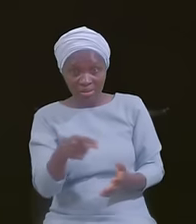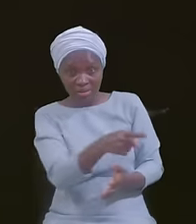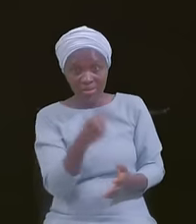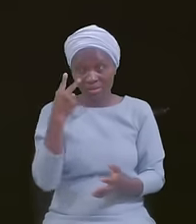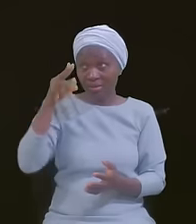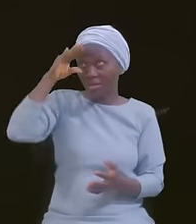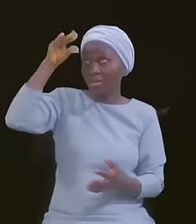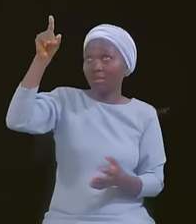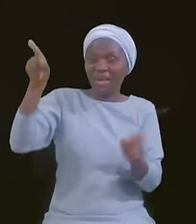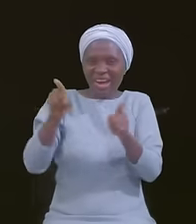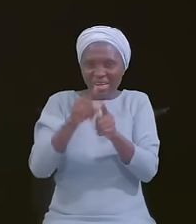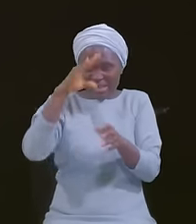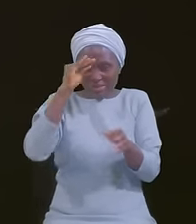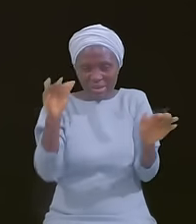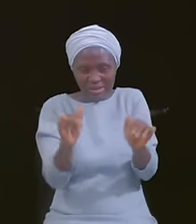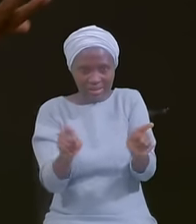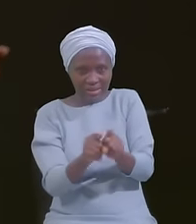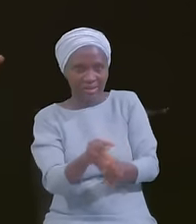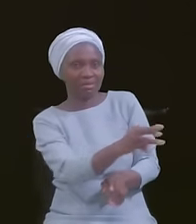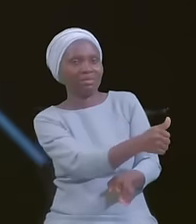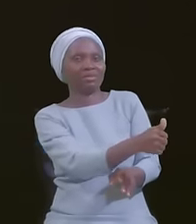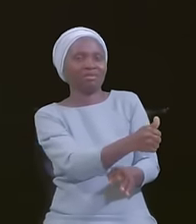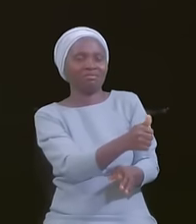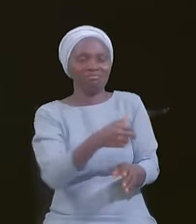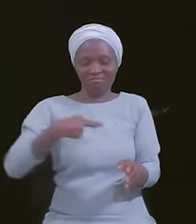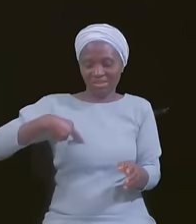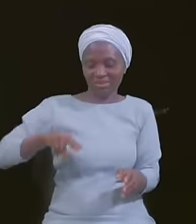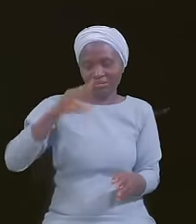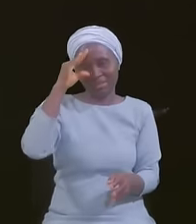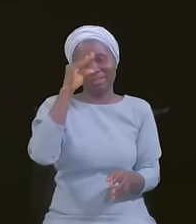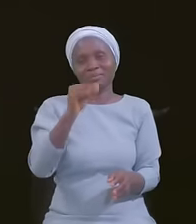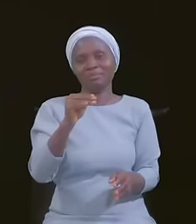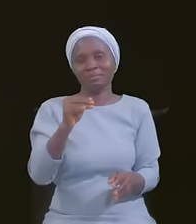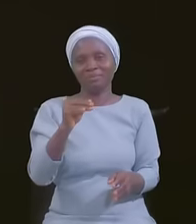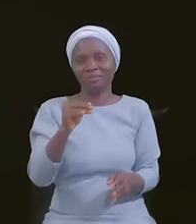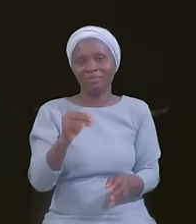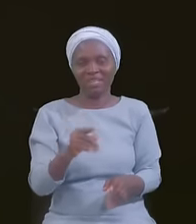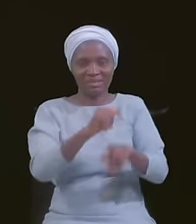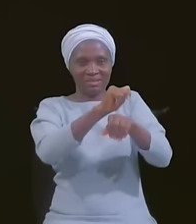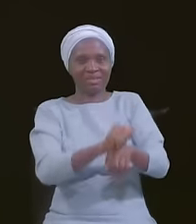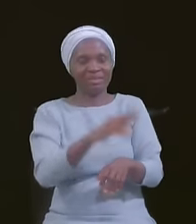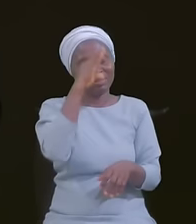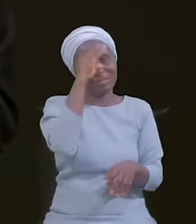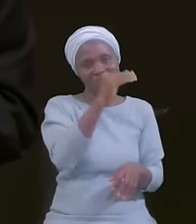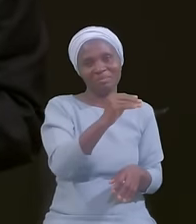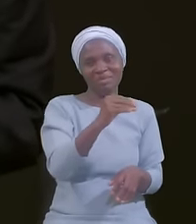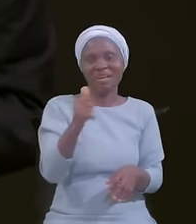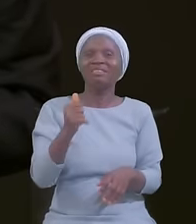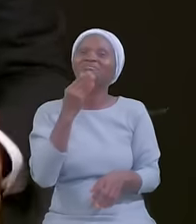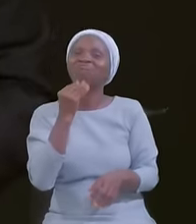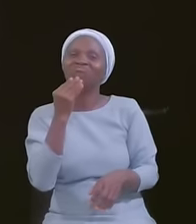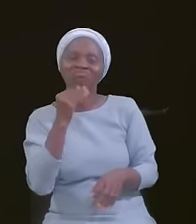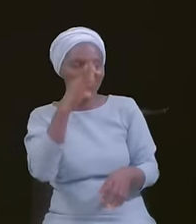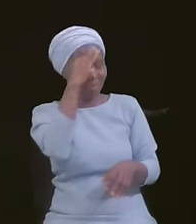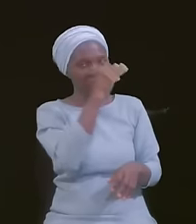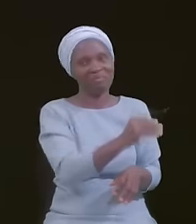man like themselves, religious man, traditional man, a Jewish man.